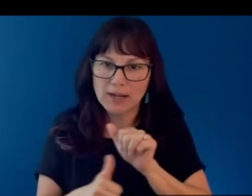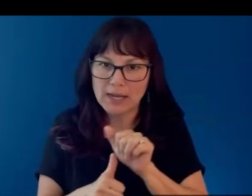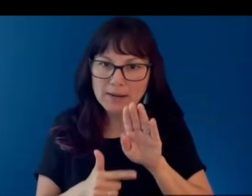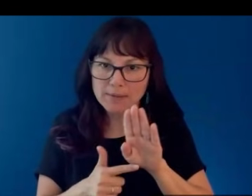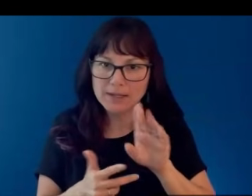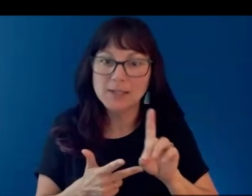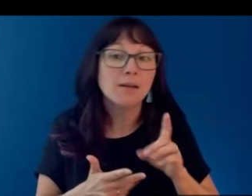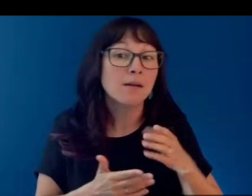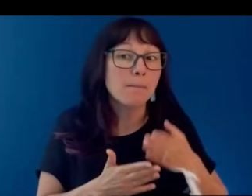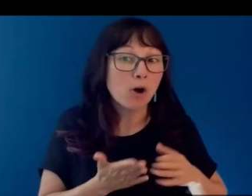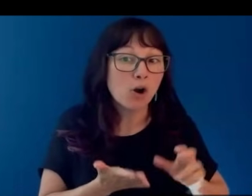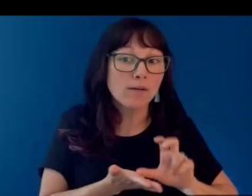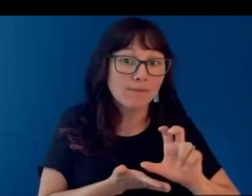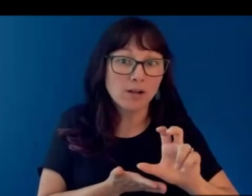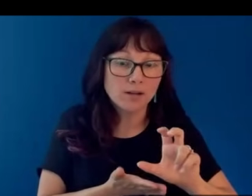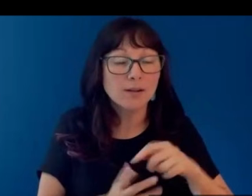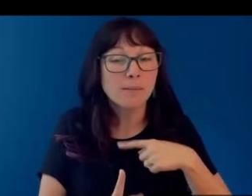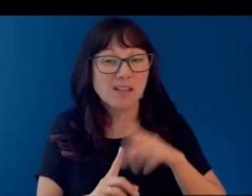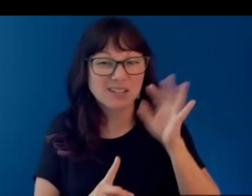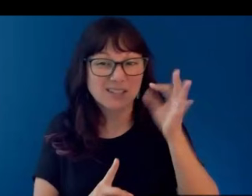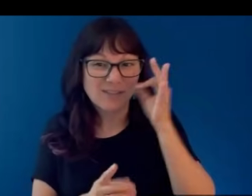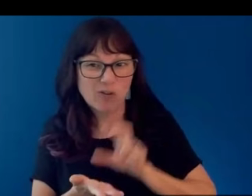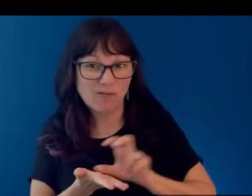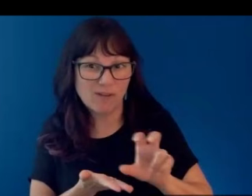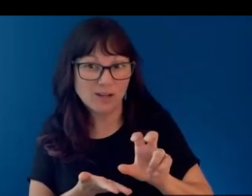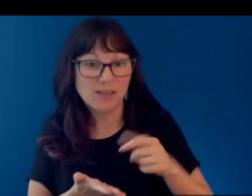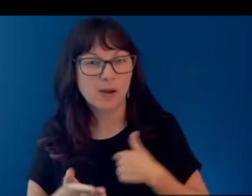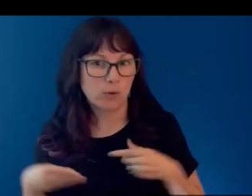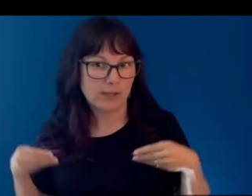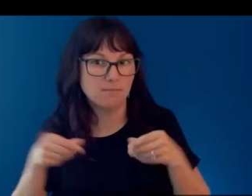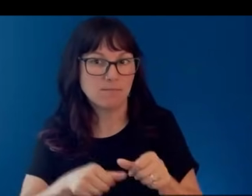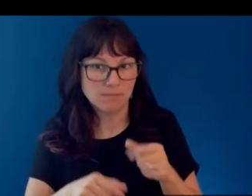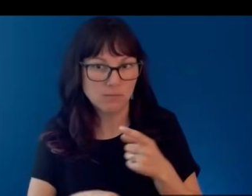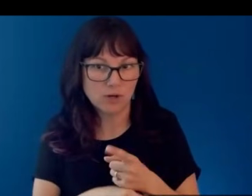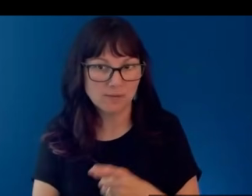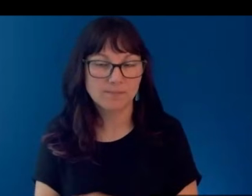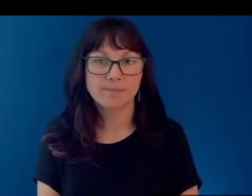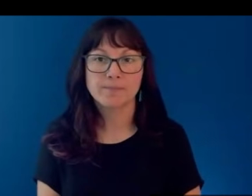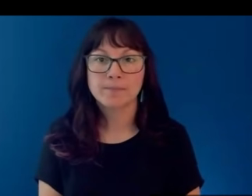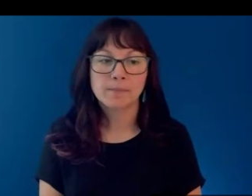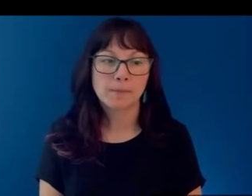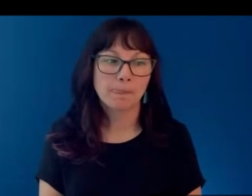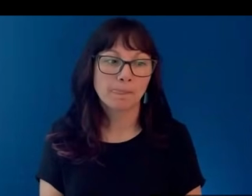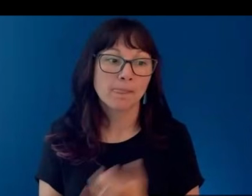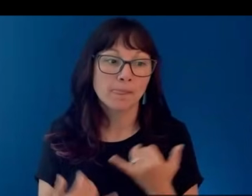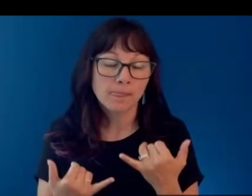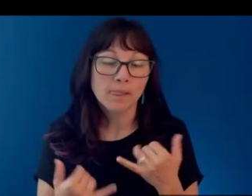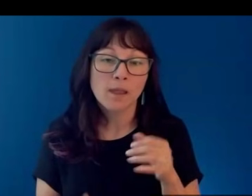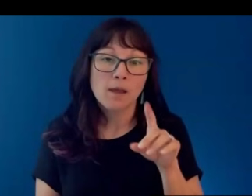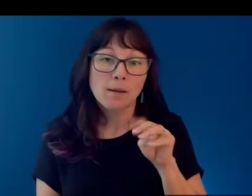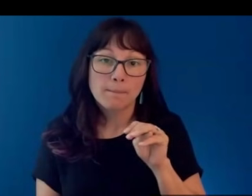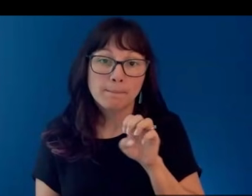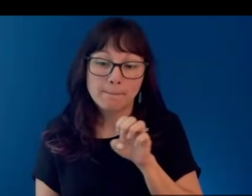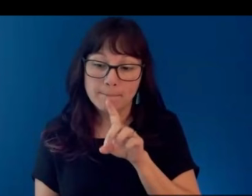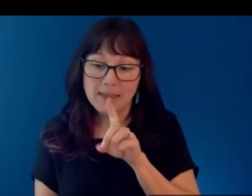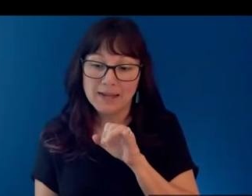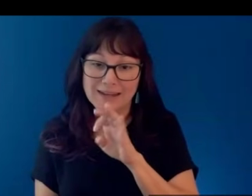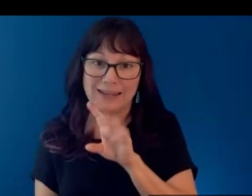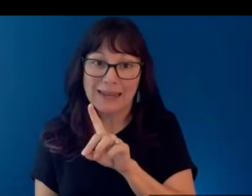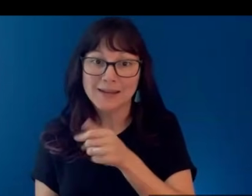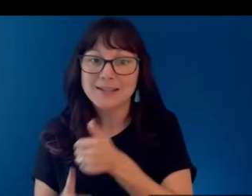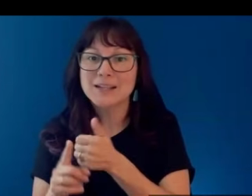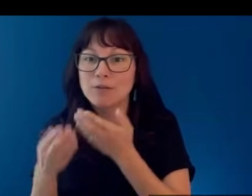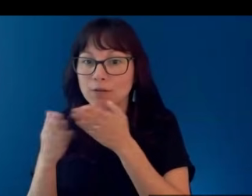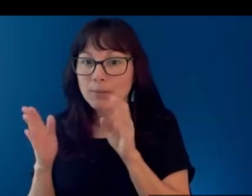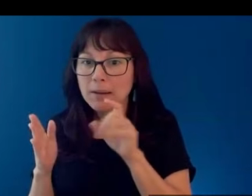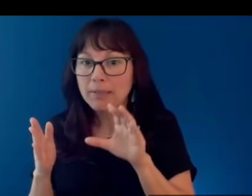partially funded along with the federal funding that we pay into, right? Now, Medicaid is publicly